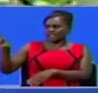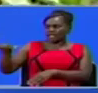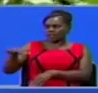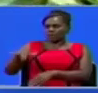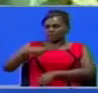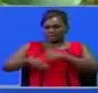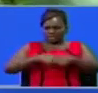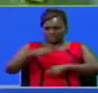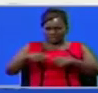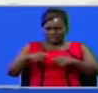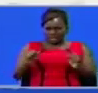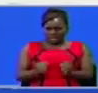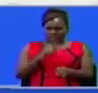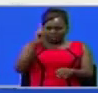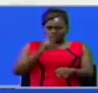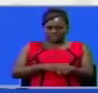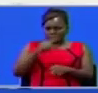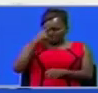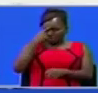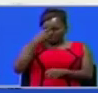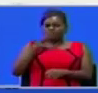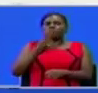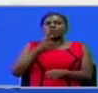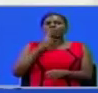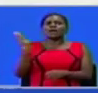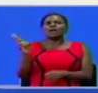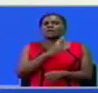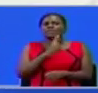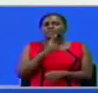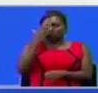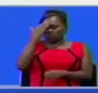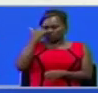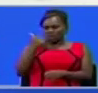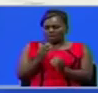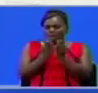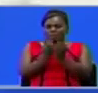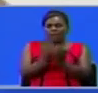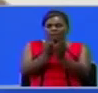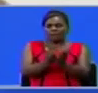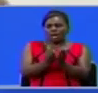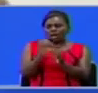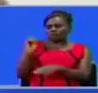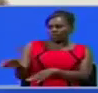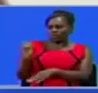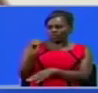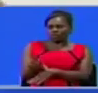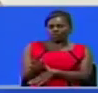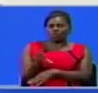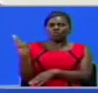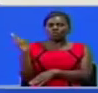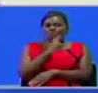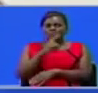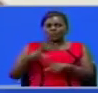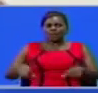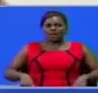environmental activities come at a time when the Indian Ocean is under threat due to marine debris and plastic waste that is endangering